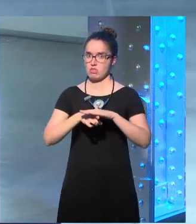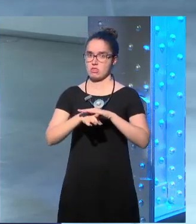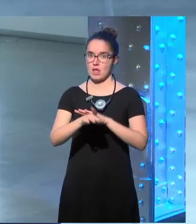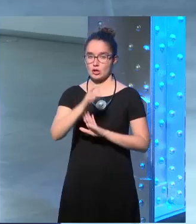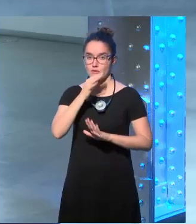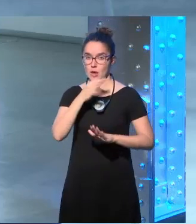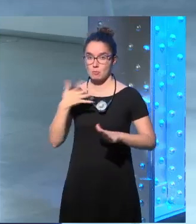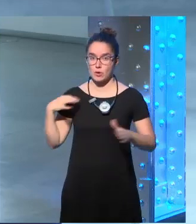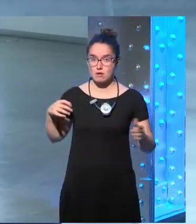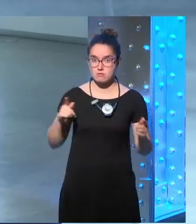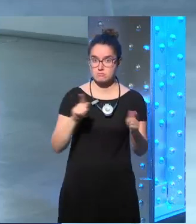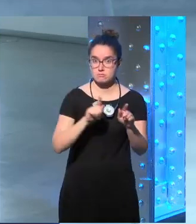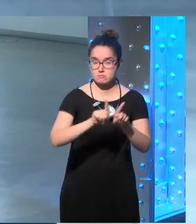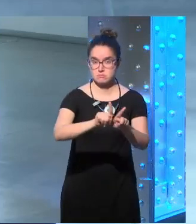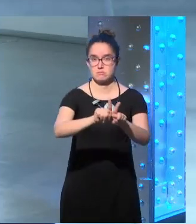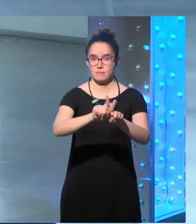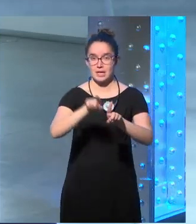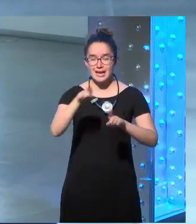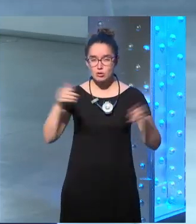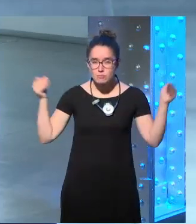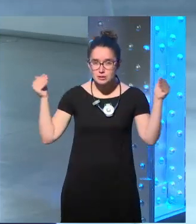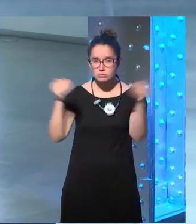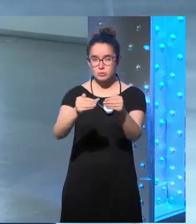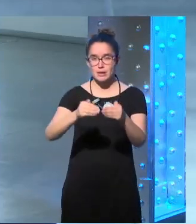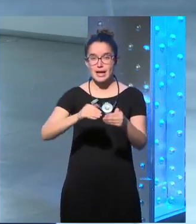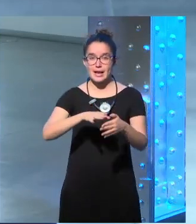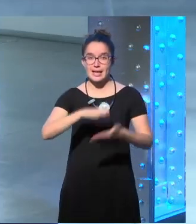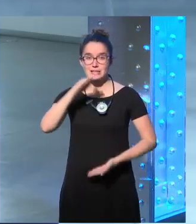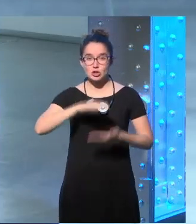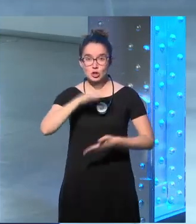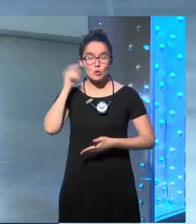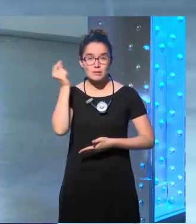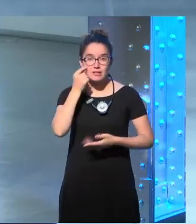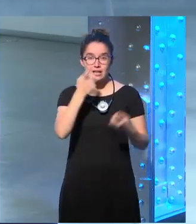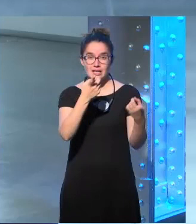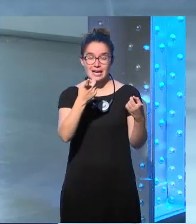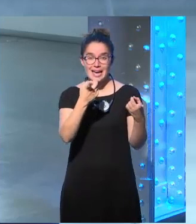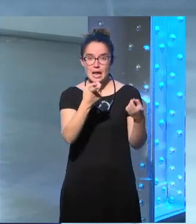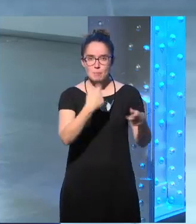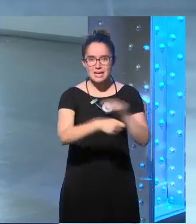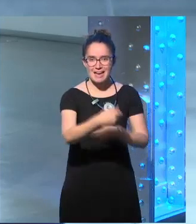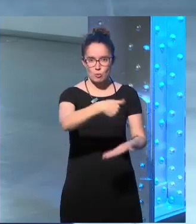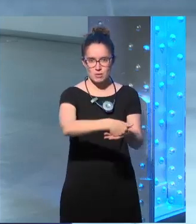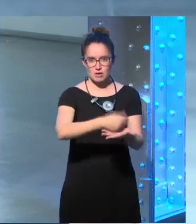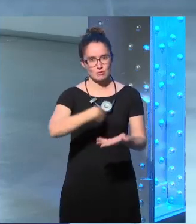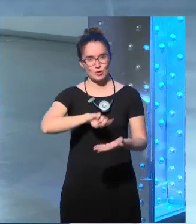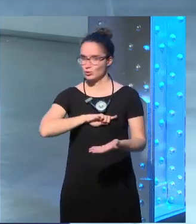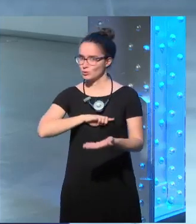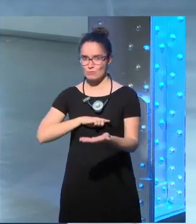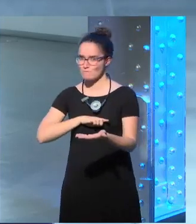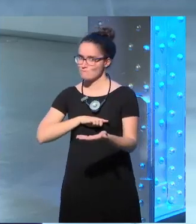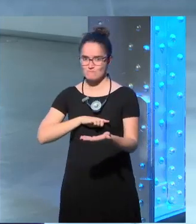developing economies might catch up with us because they're focusing in the skills that the labor market is